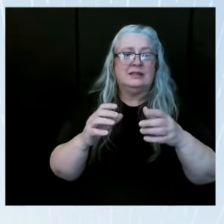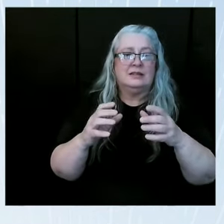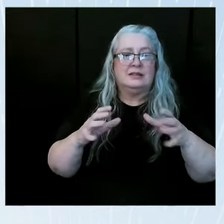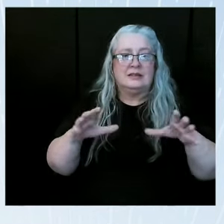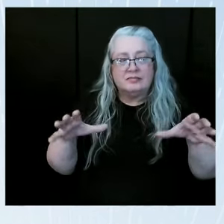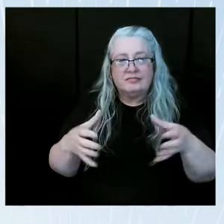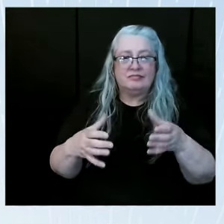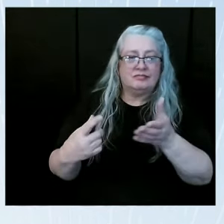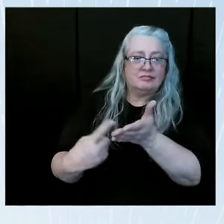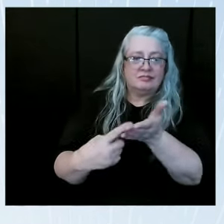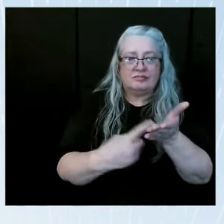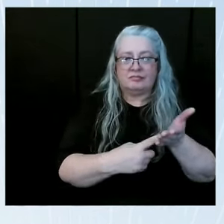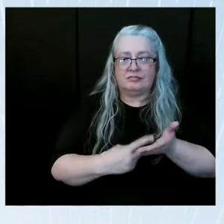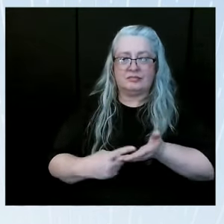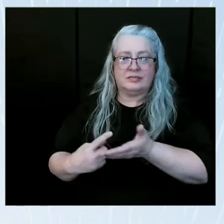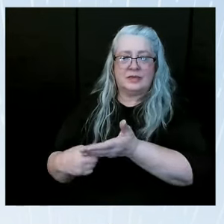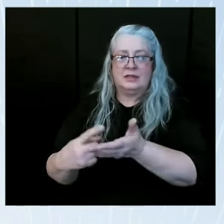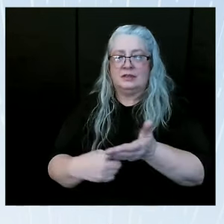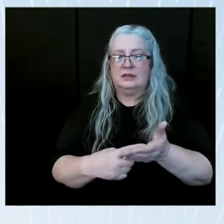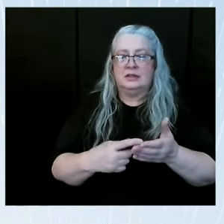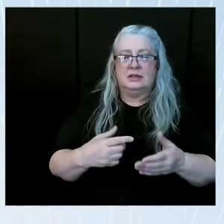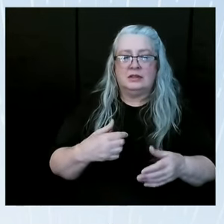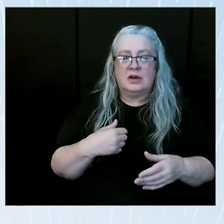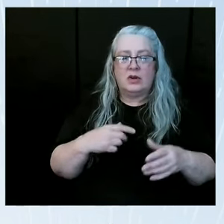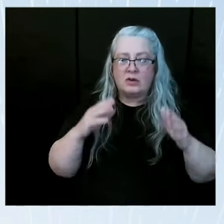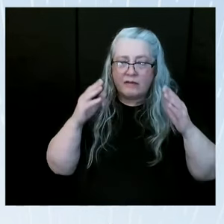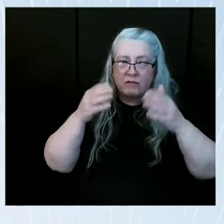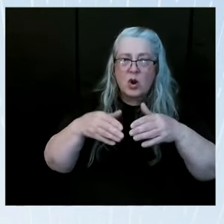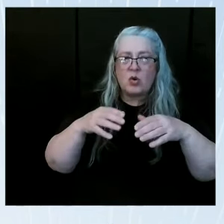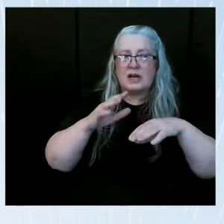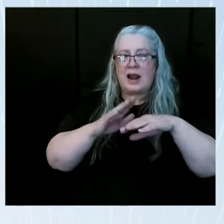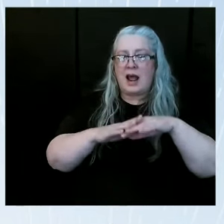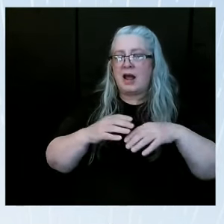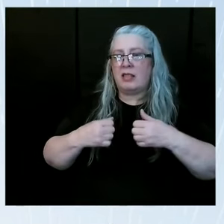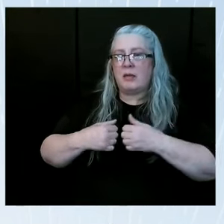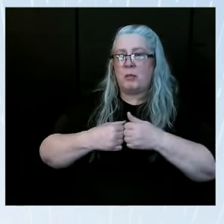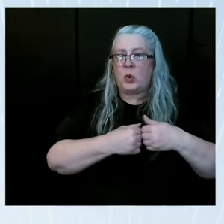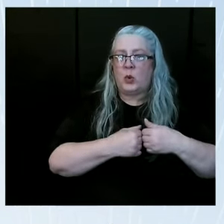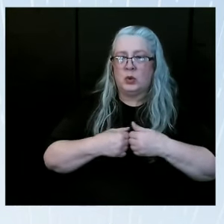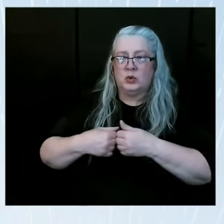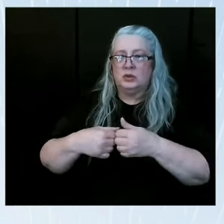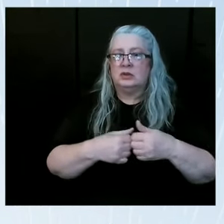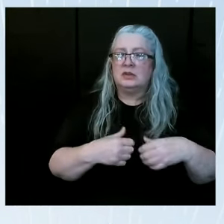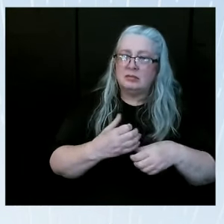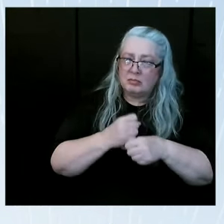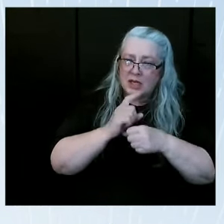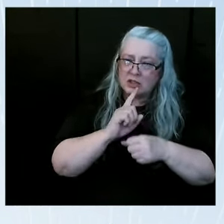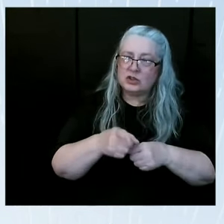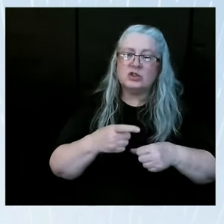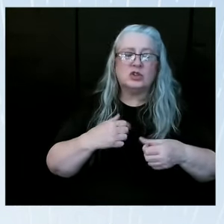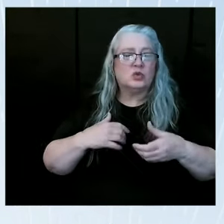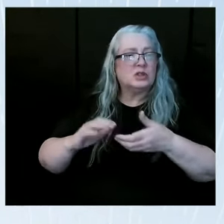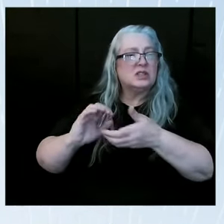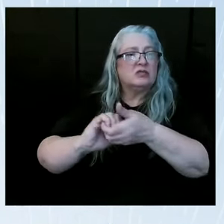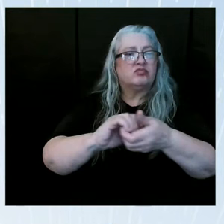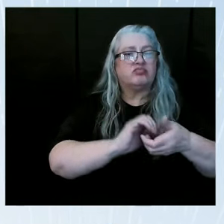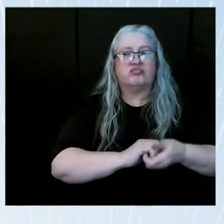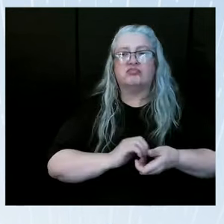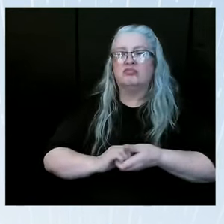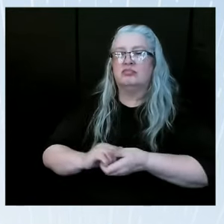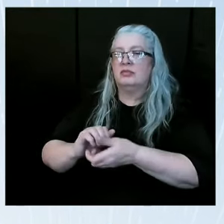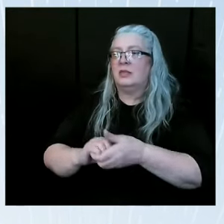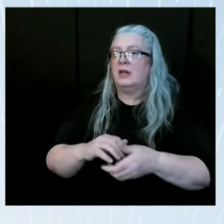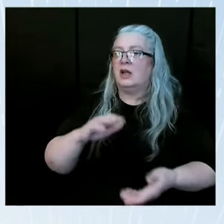human trafficking and actually collaborate on concrete solutions. The United States and Mexico also signed what I think is a historic